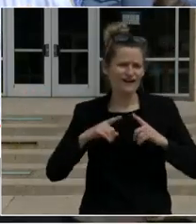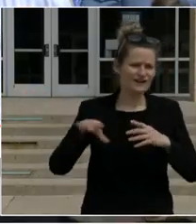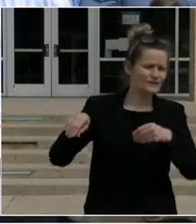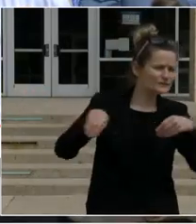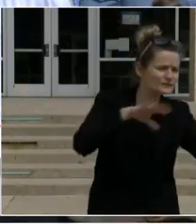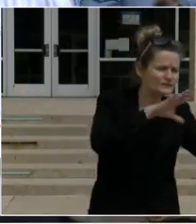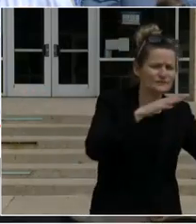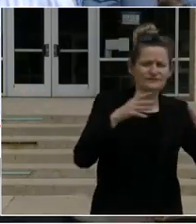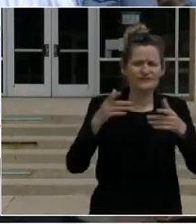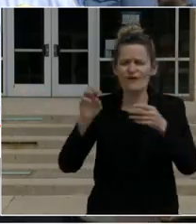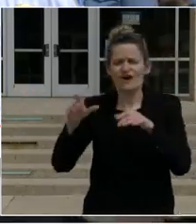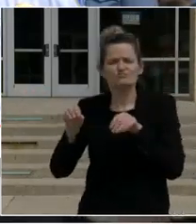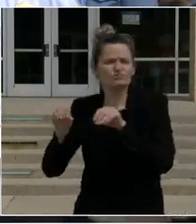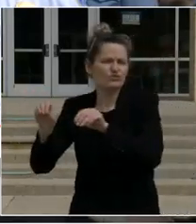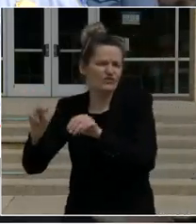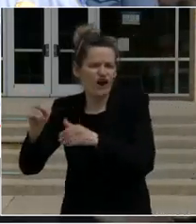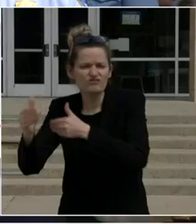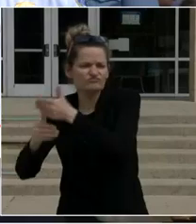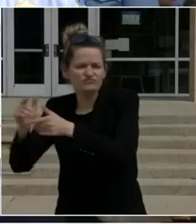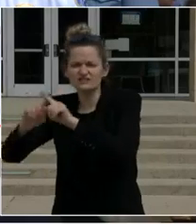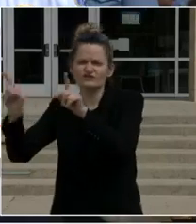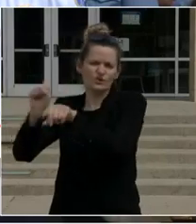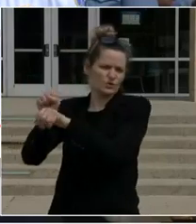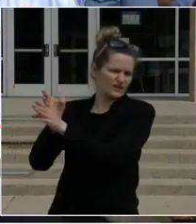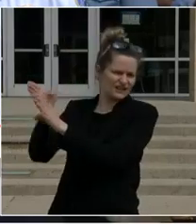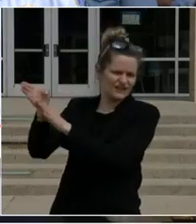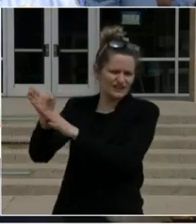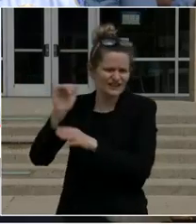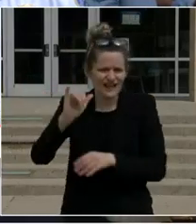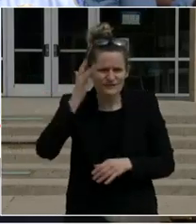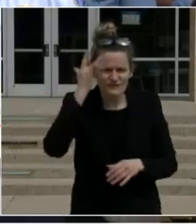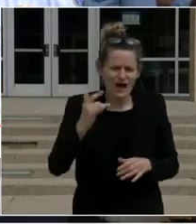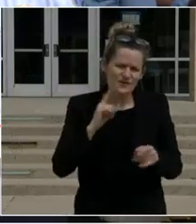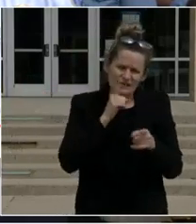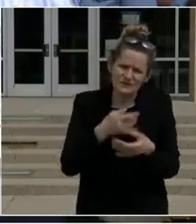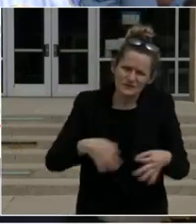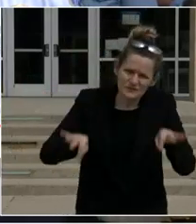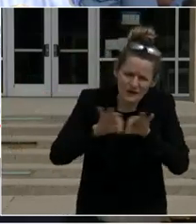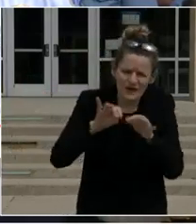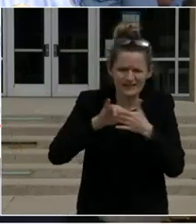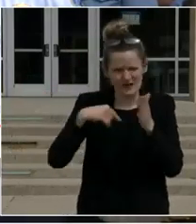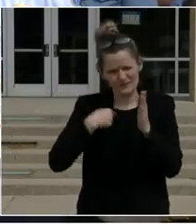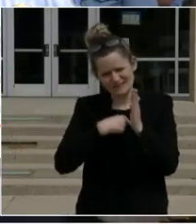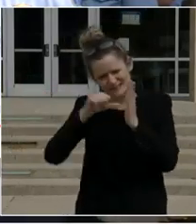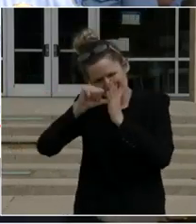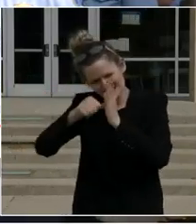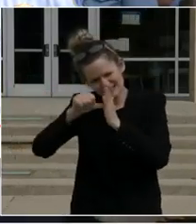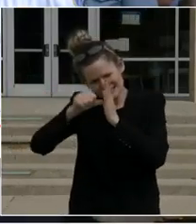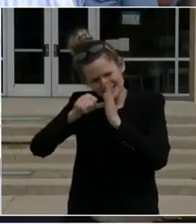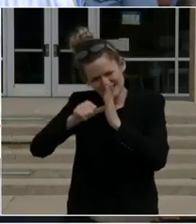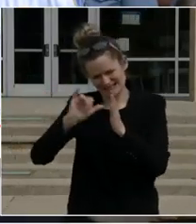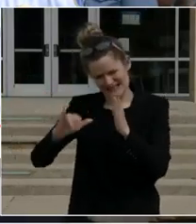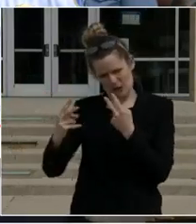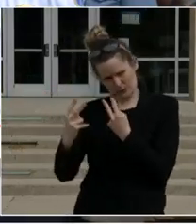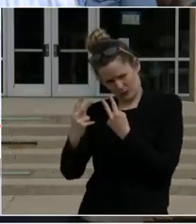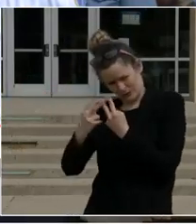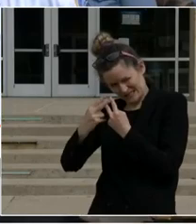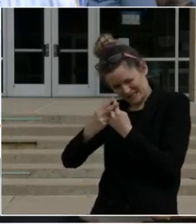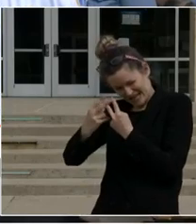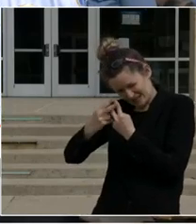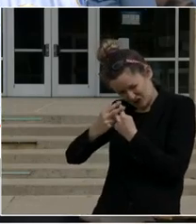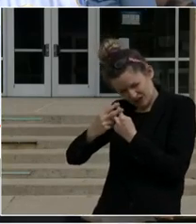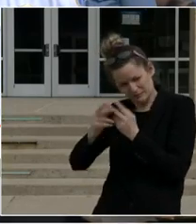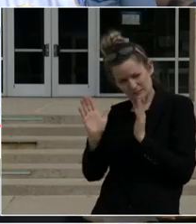is why I have emphasized that it's very important that our retention package that is listed here